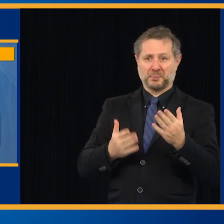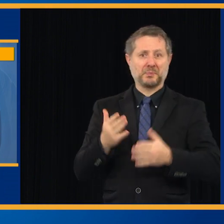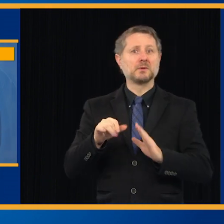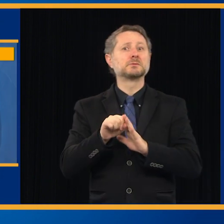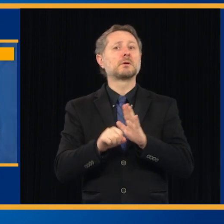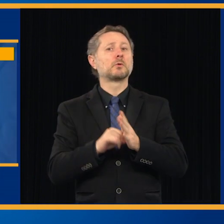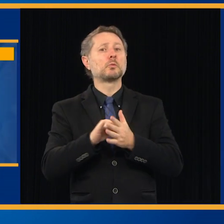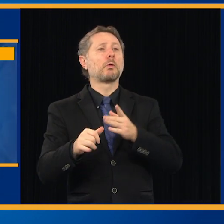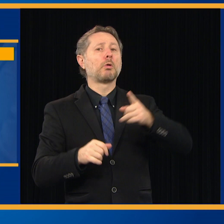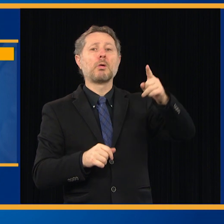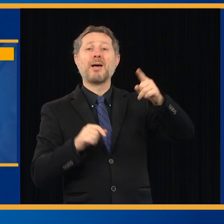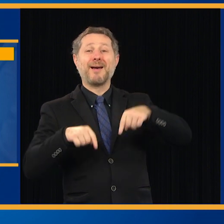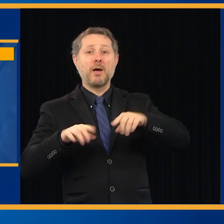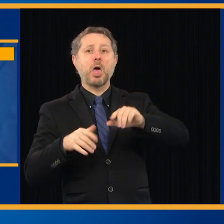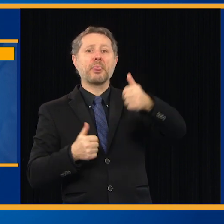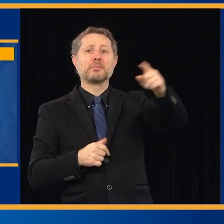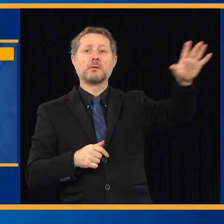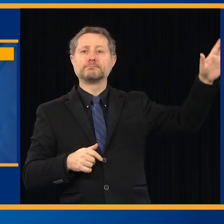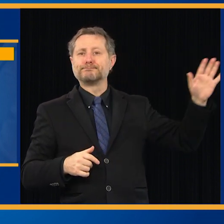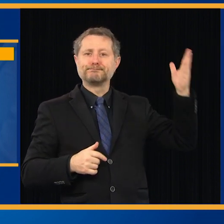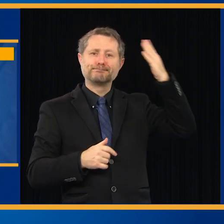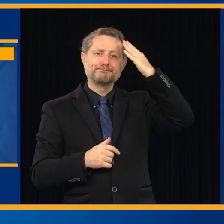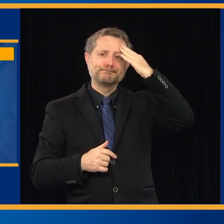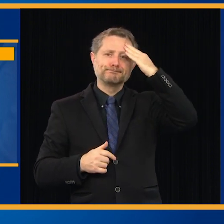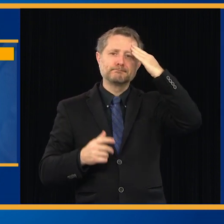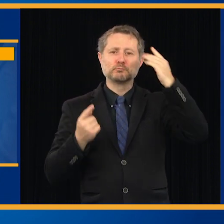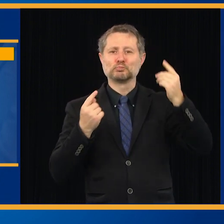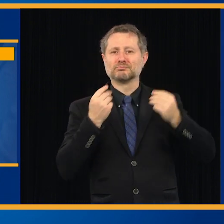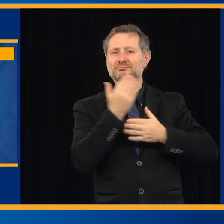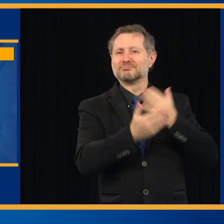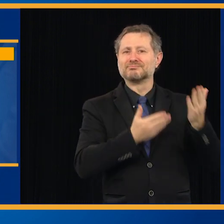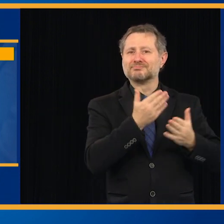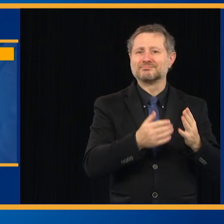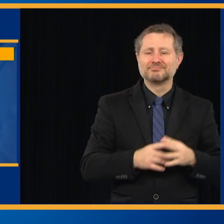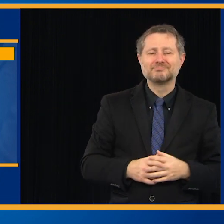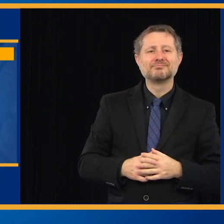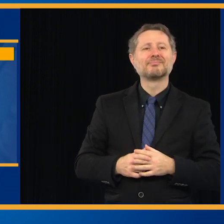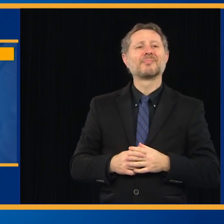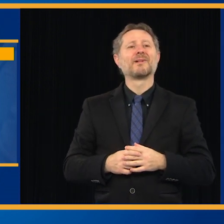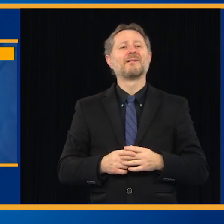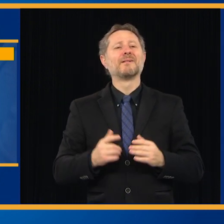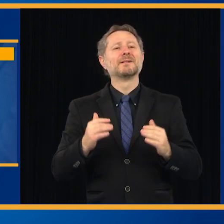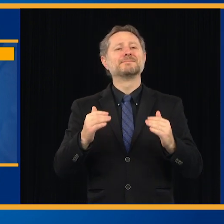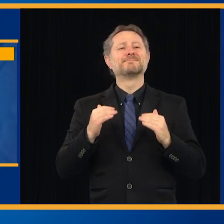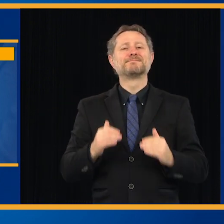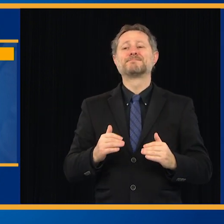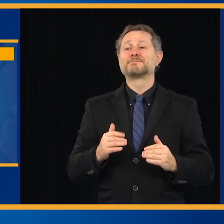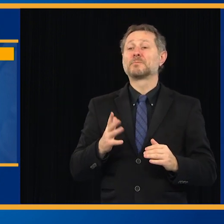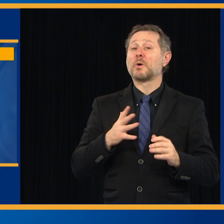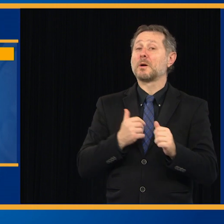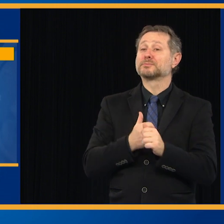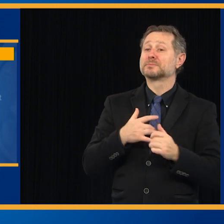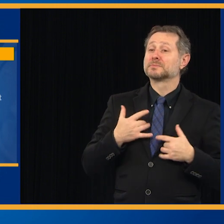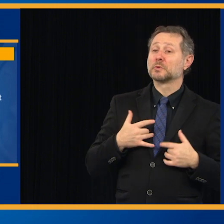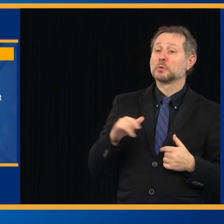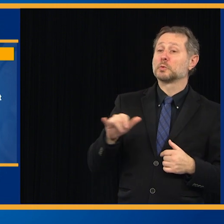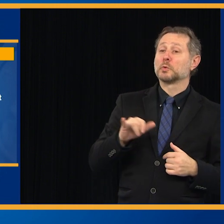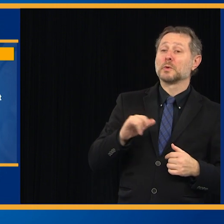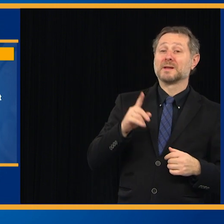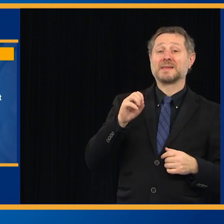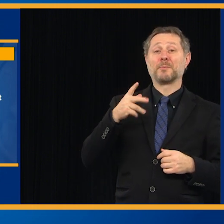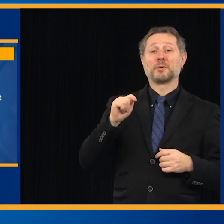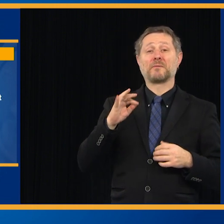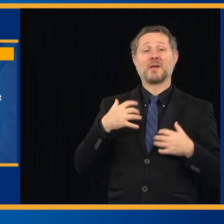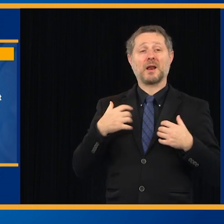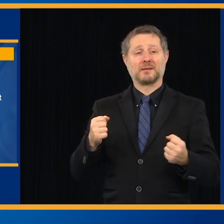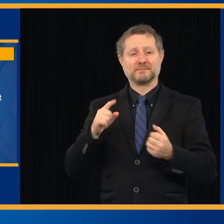that they are aware of it. New York State Department of Health is also actively pursuing a new drug